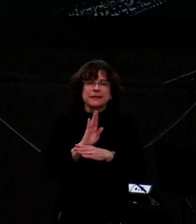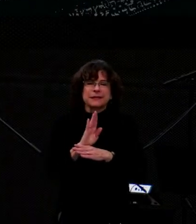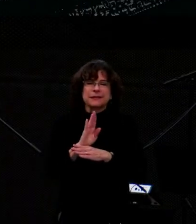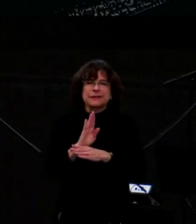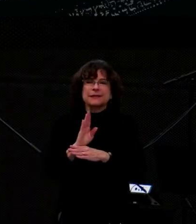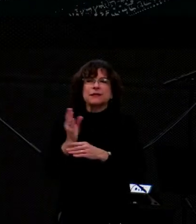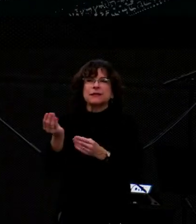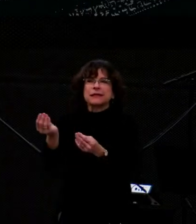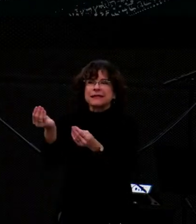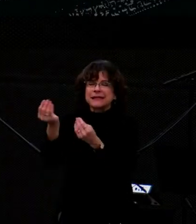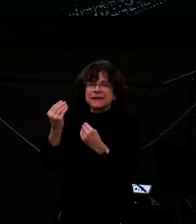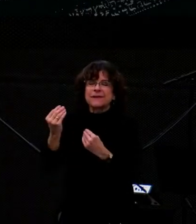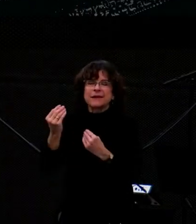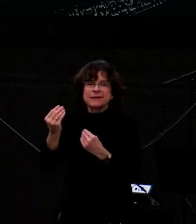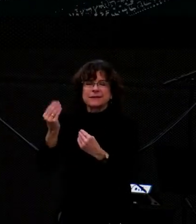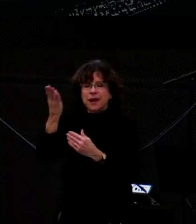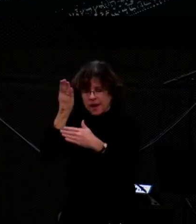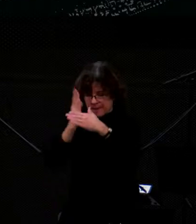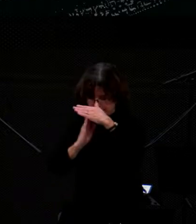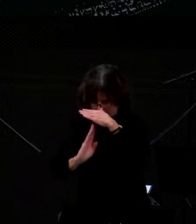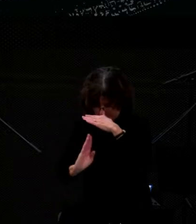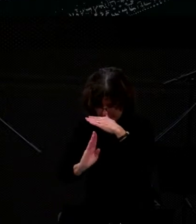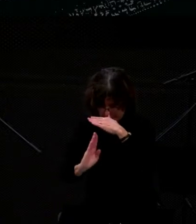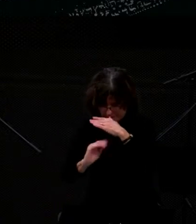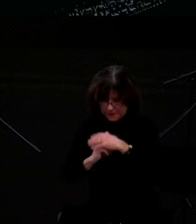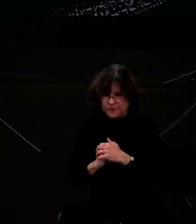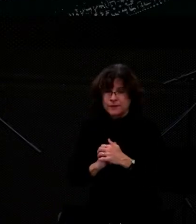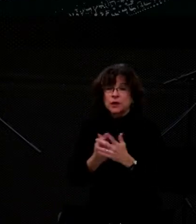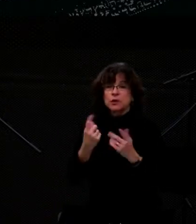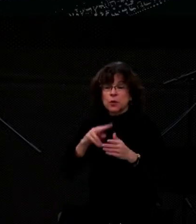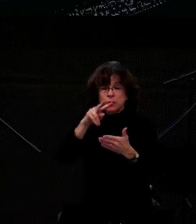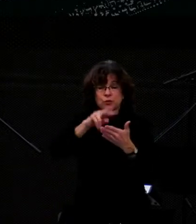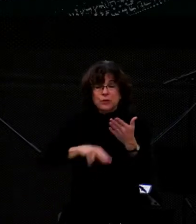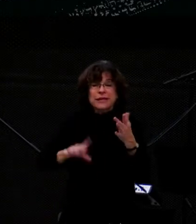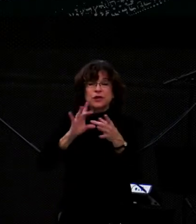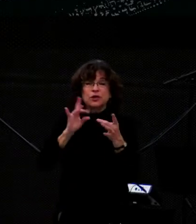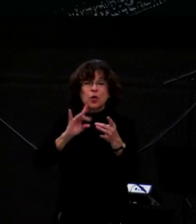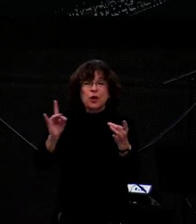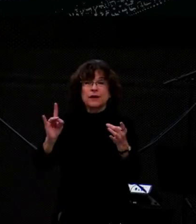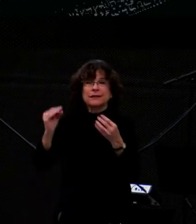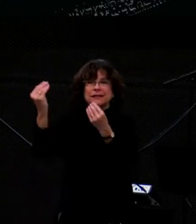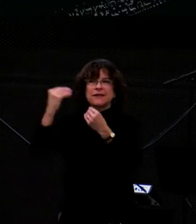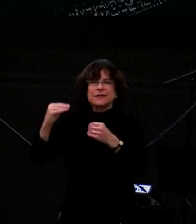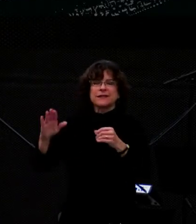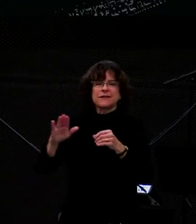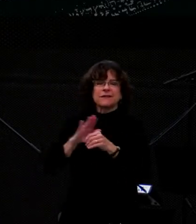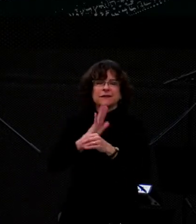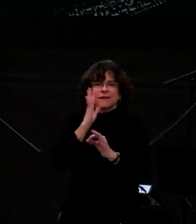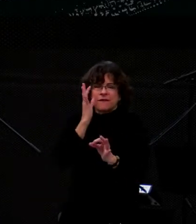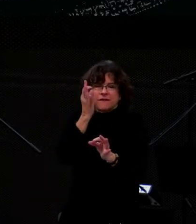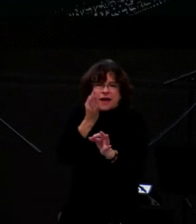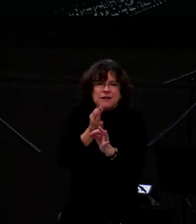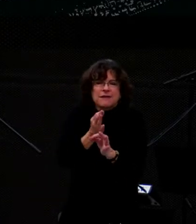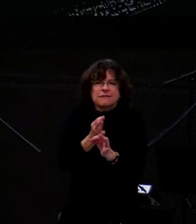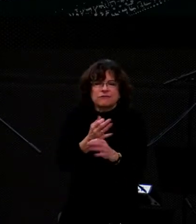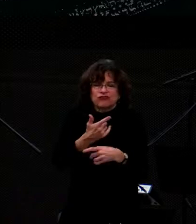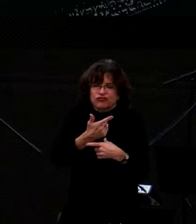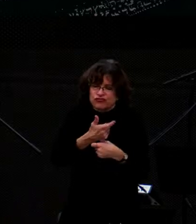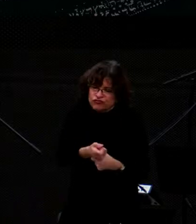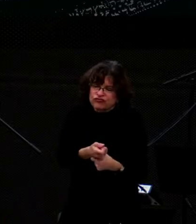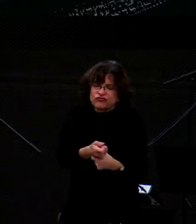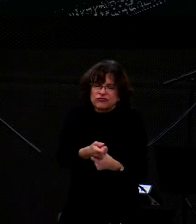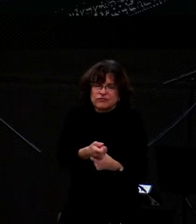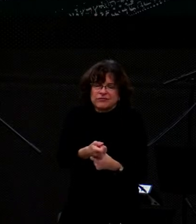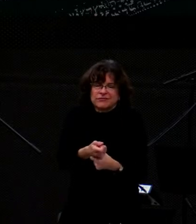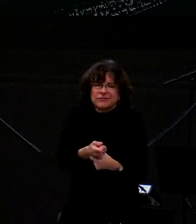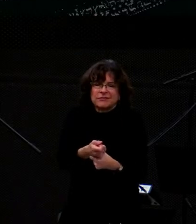humble. And so, God, as we read this story, would you fill us with faith, and would you cultivate in us humility